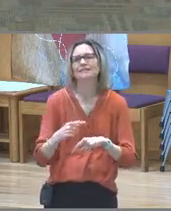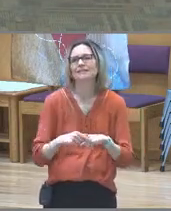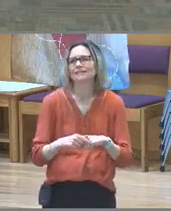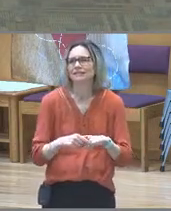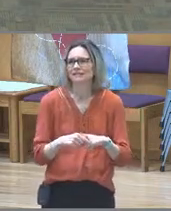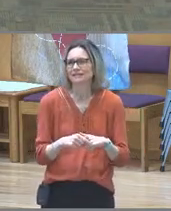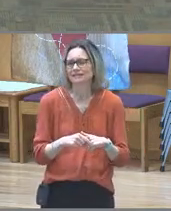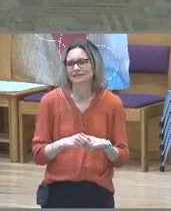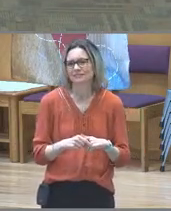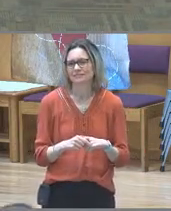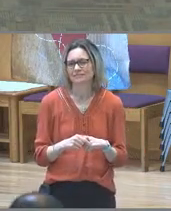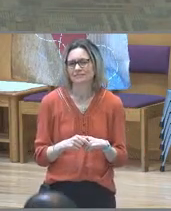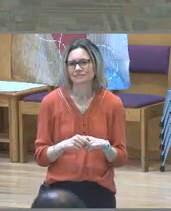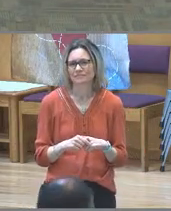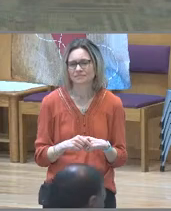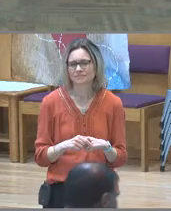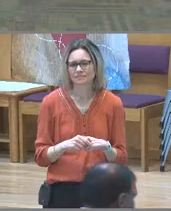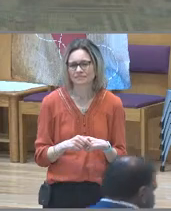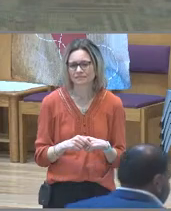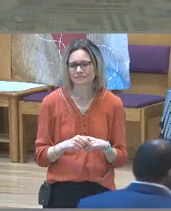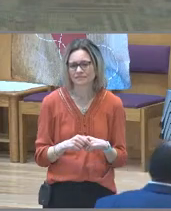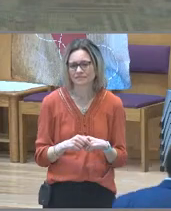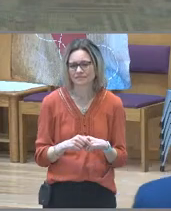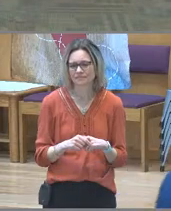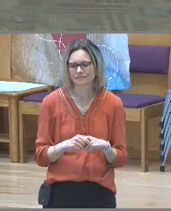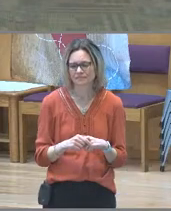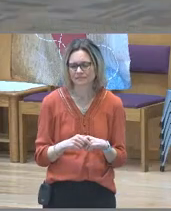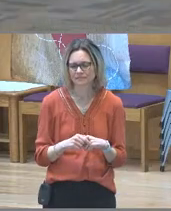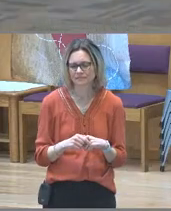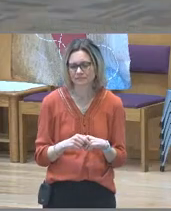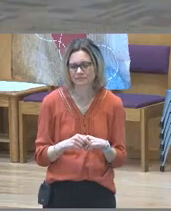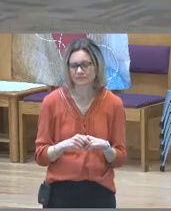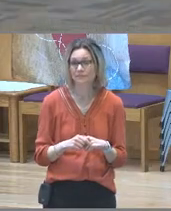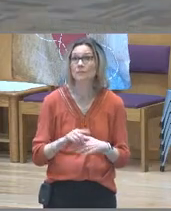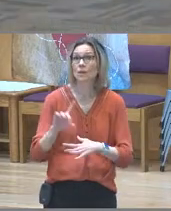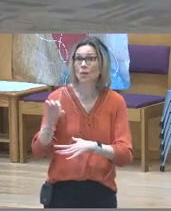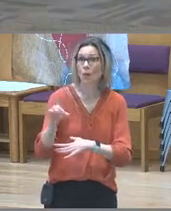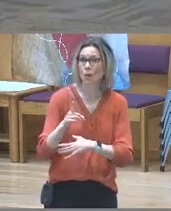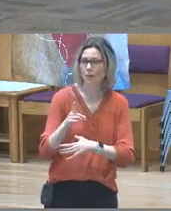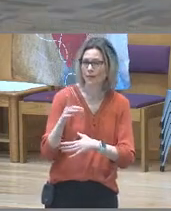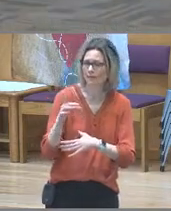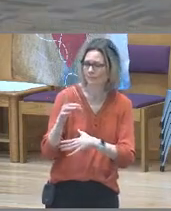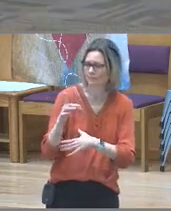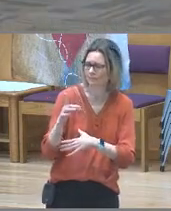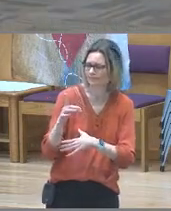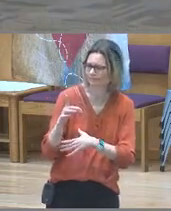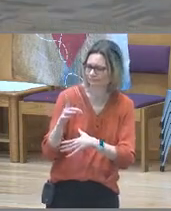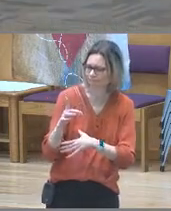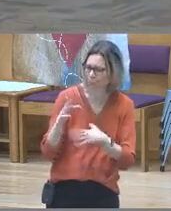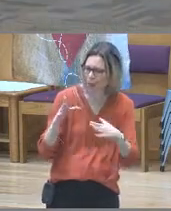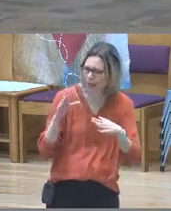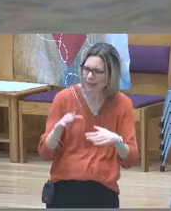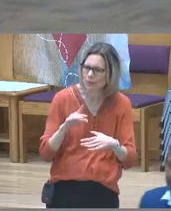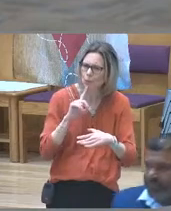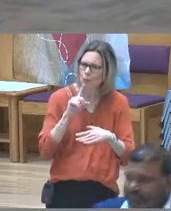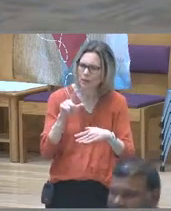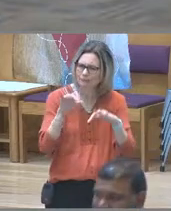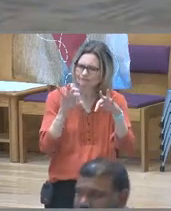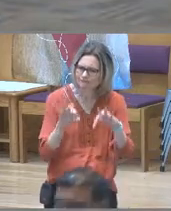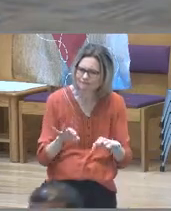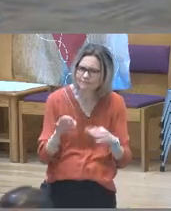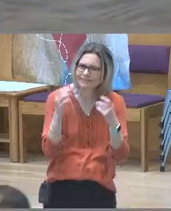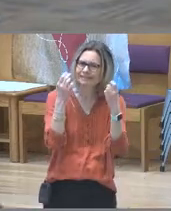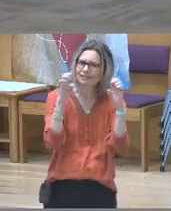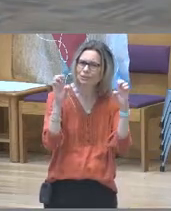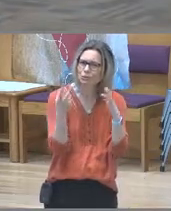anything else around us. And therefore, the only way that I can see and talk about Easter and